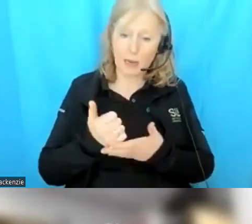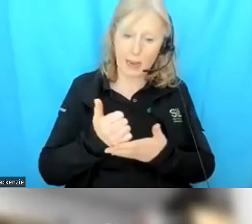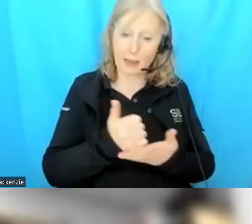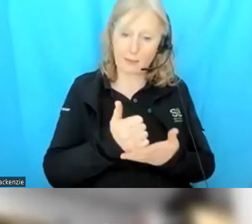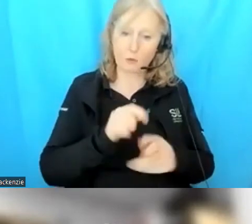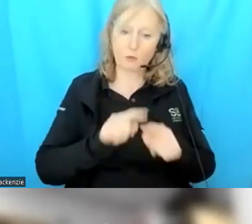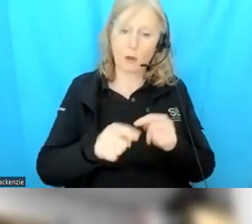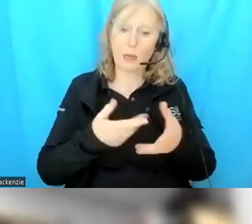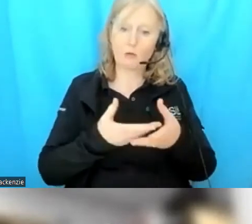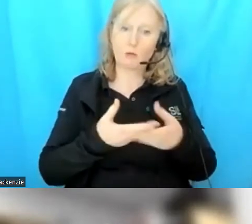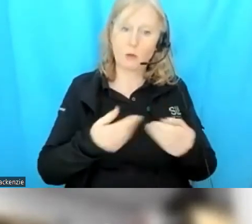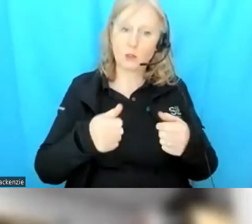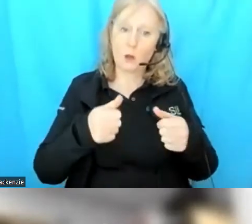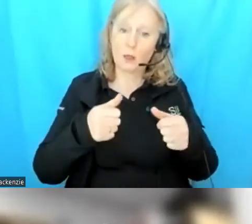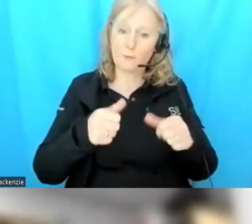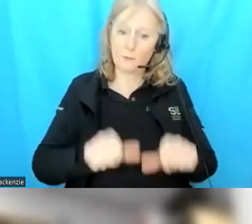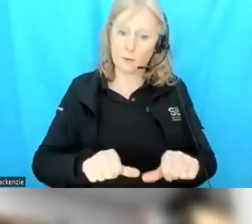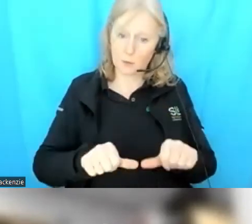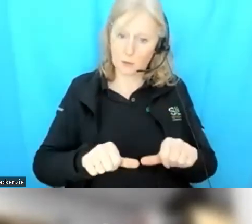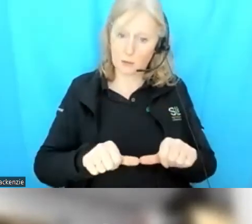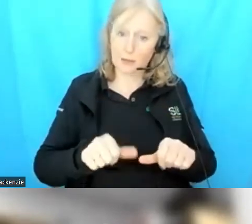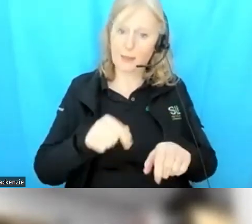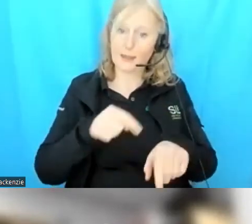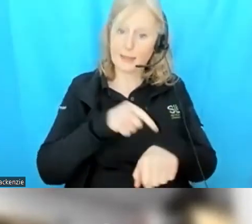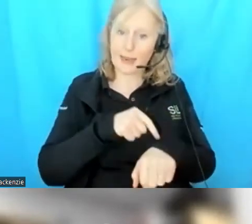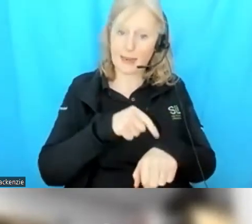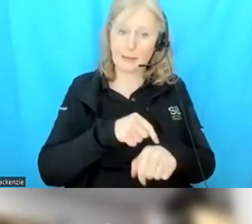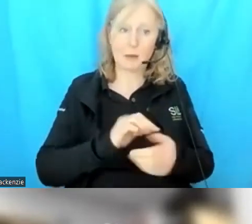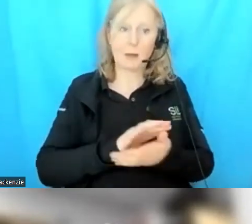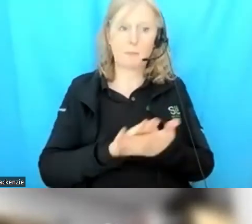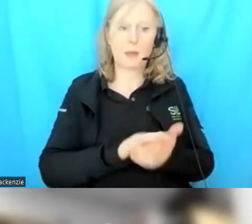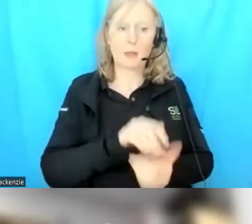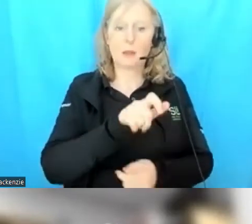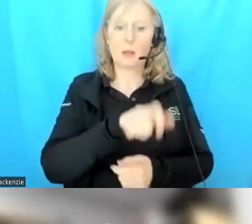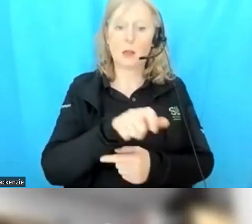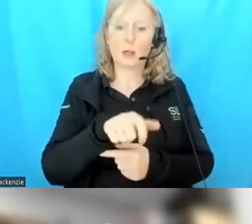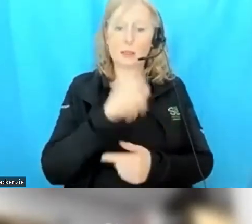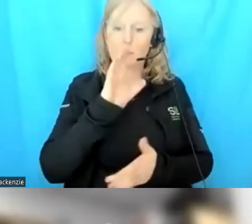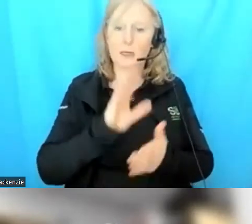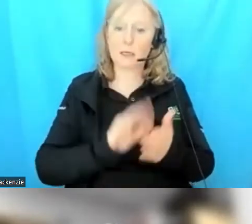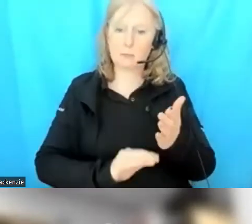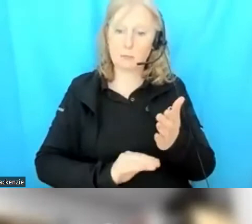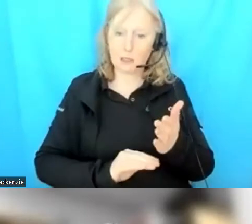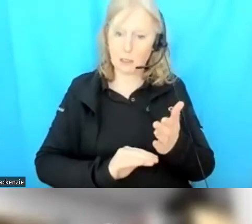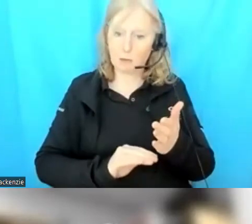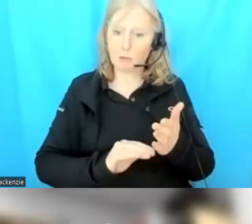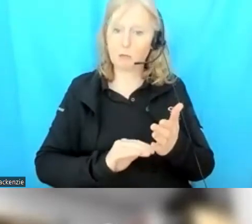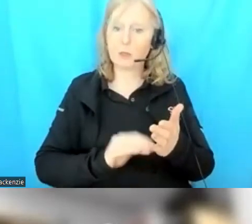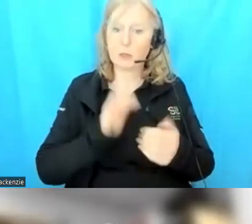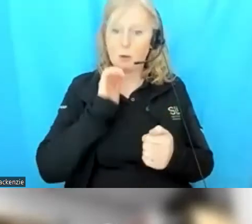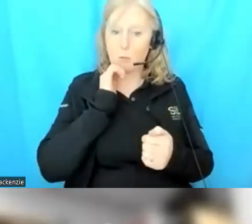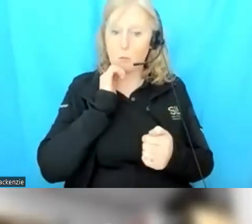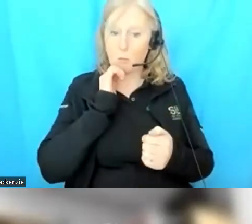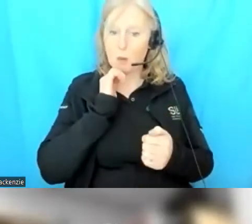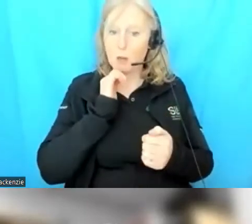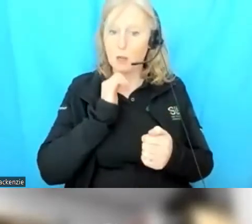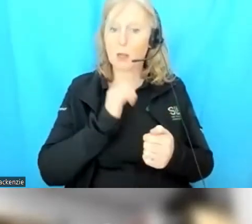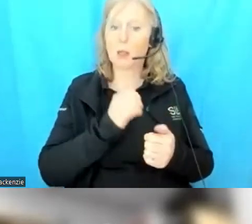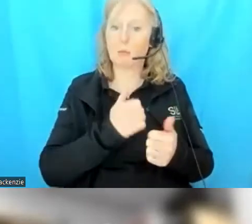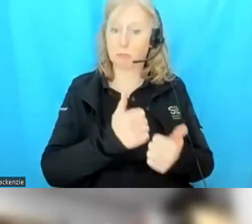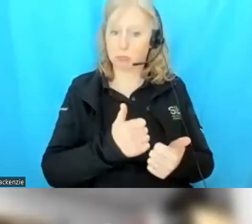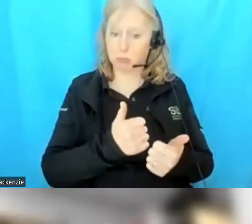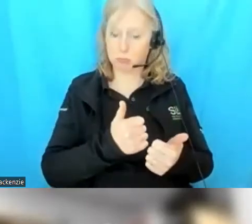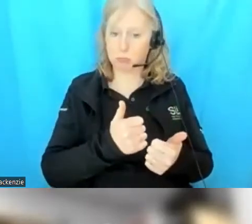and then it helps smooth the customer experience. If, however, it's an issue that can't